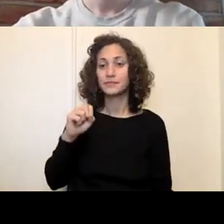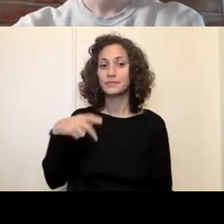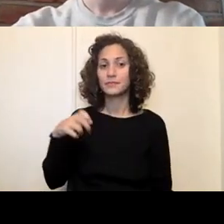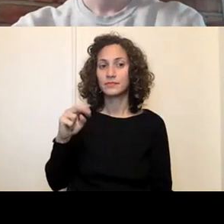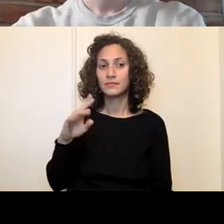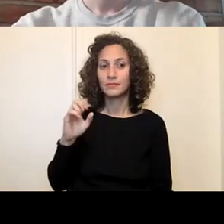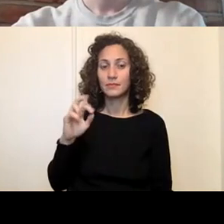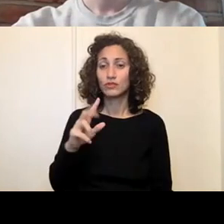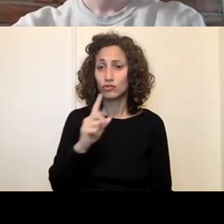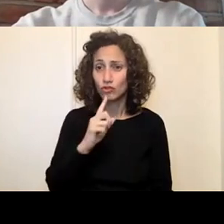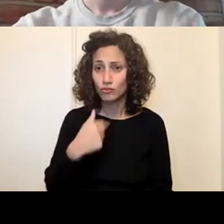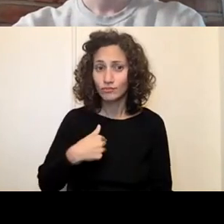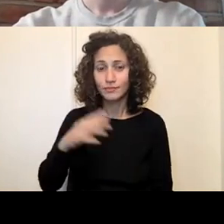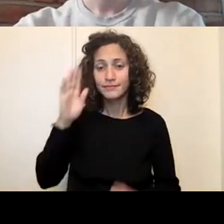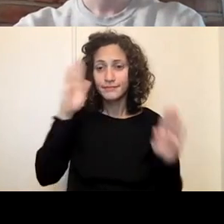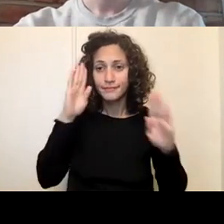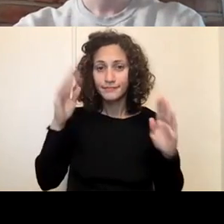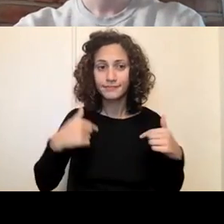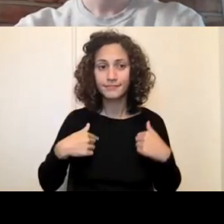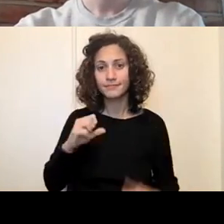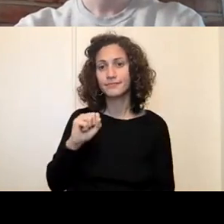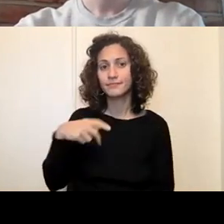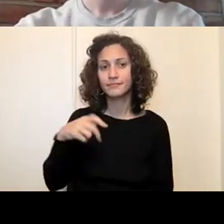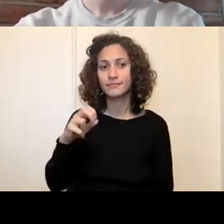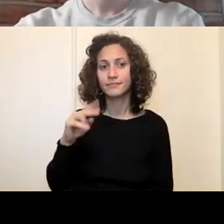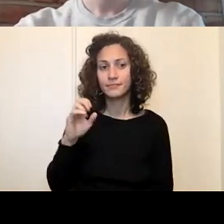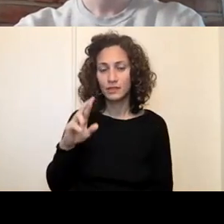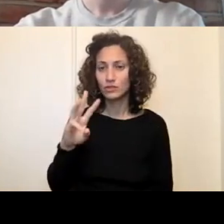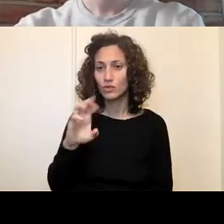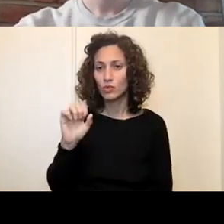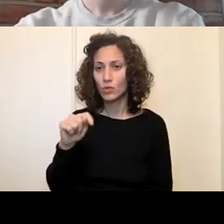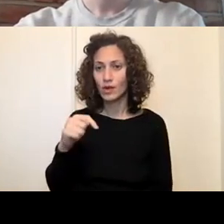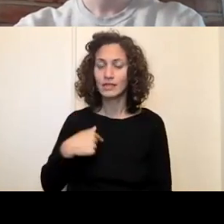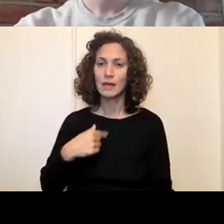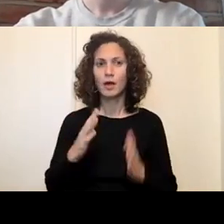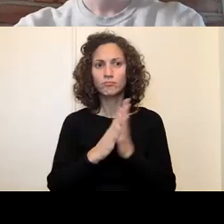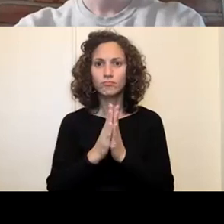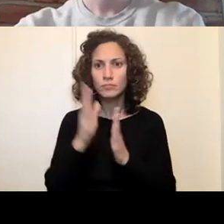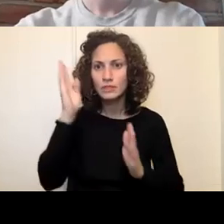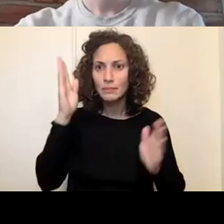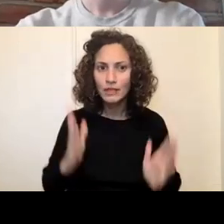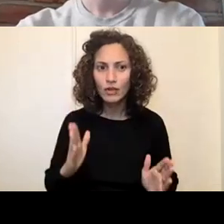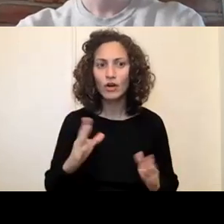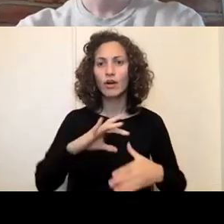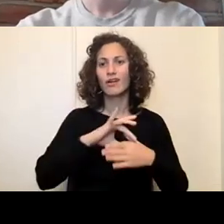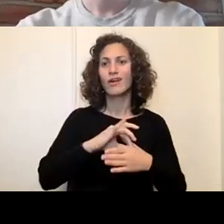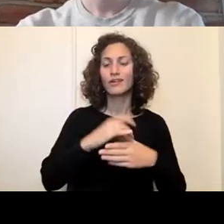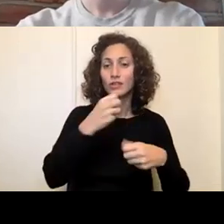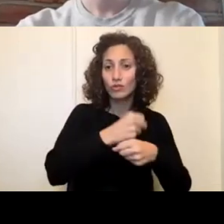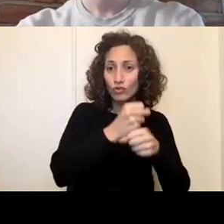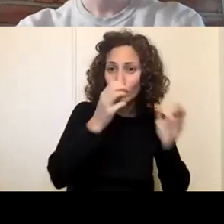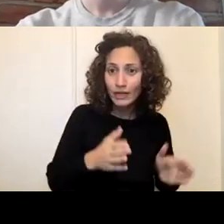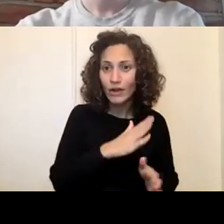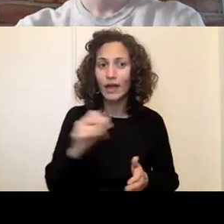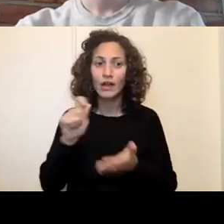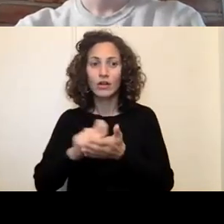problem. Hi, folks. My name is Spencer West. I'm a motivational speaker and content creator and author. Just very quickly, I'm